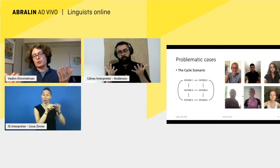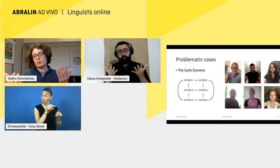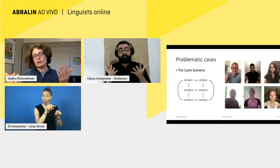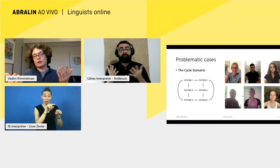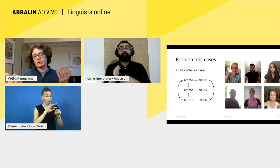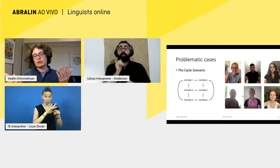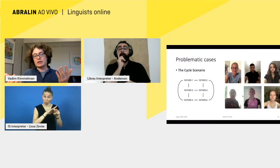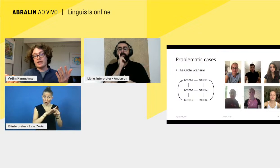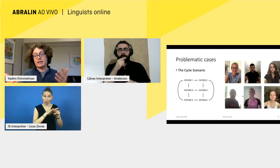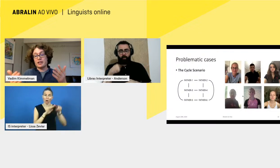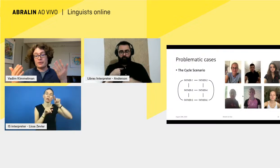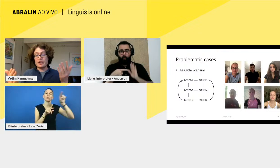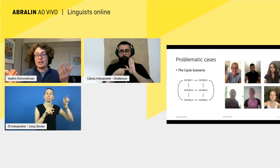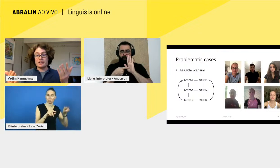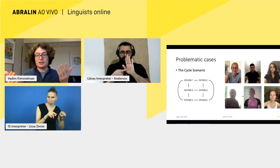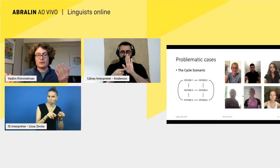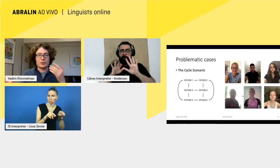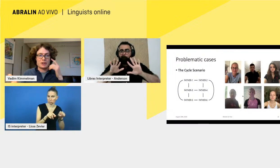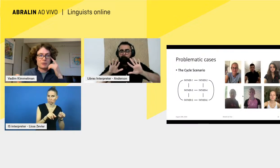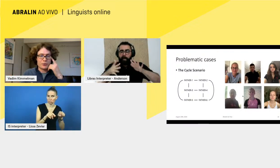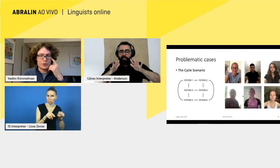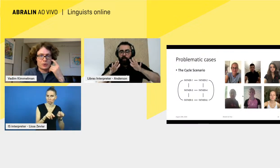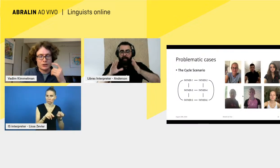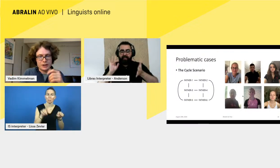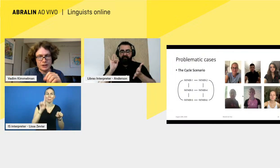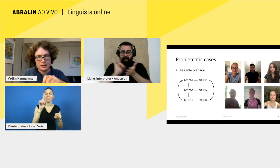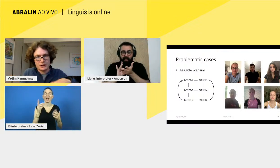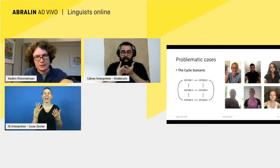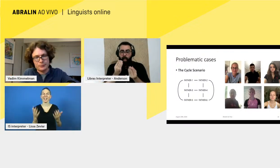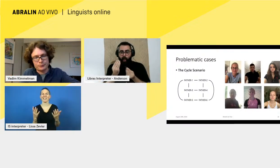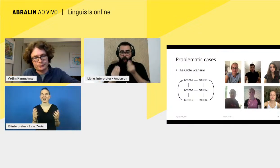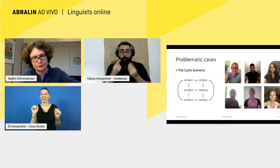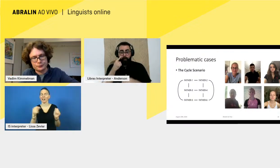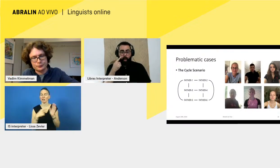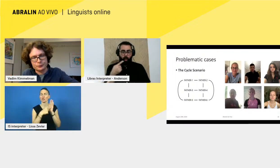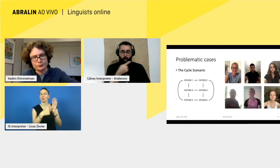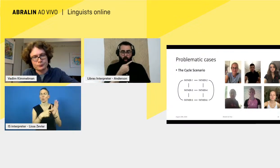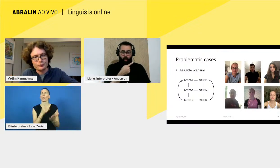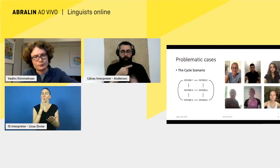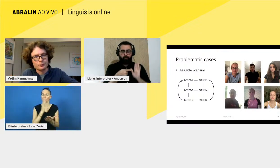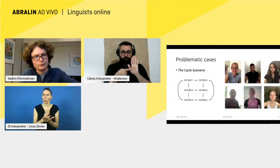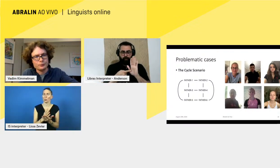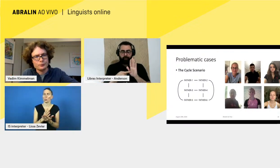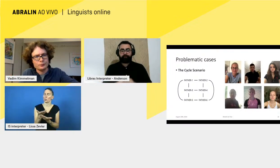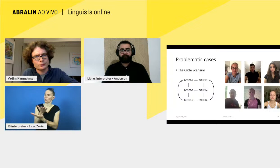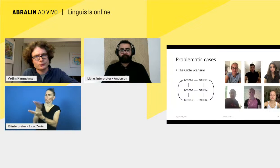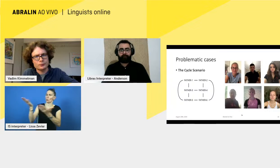will show you what it looks like in reality for some of the contexts.